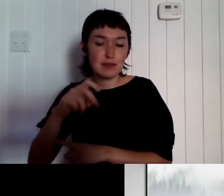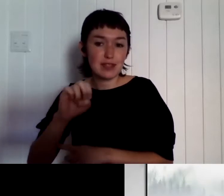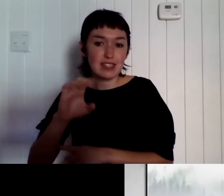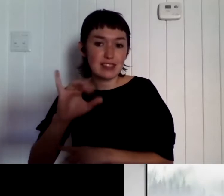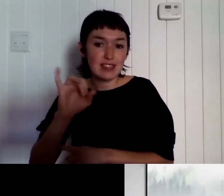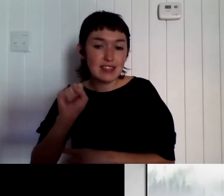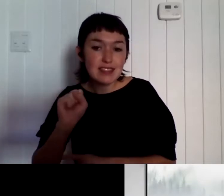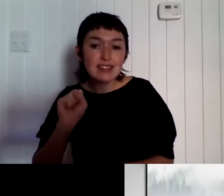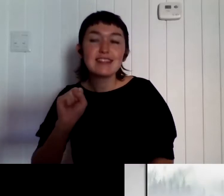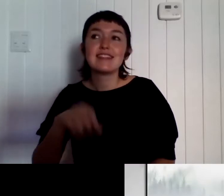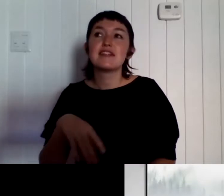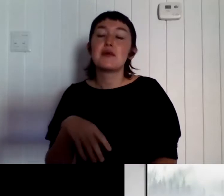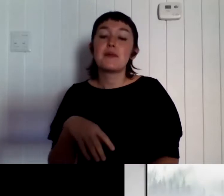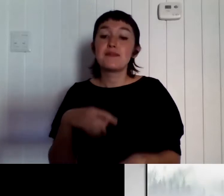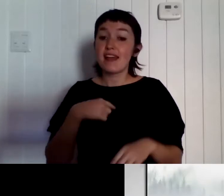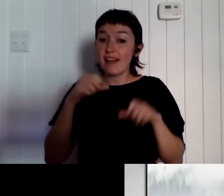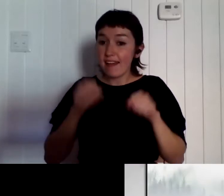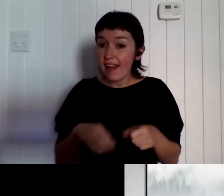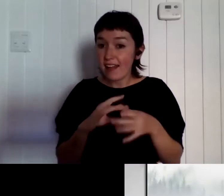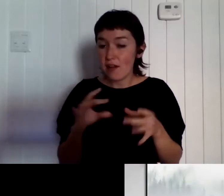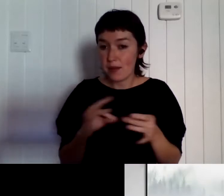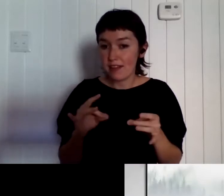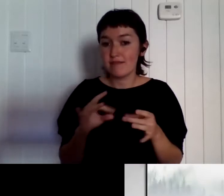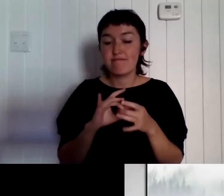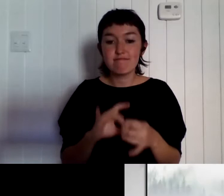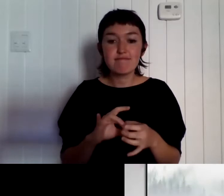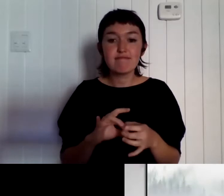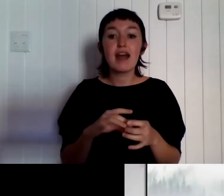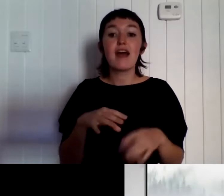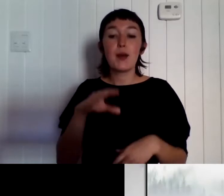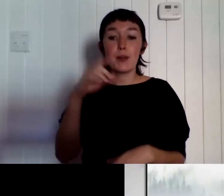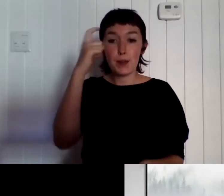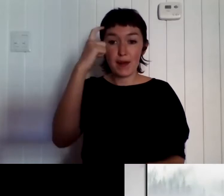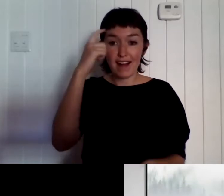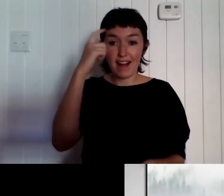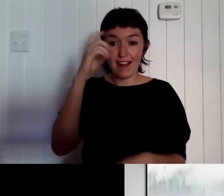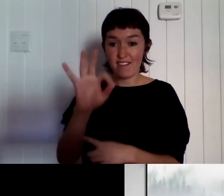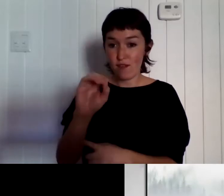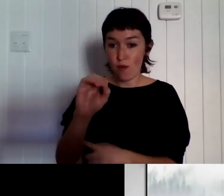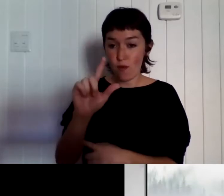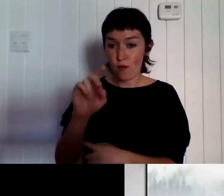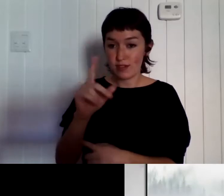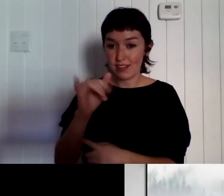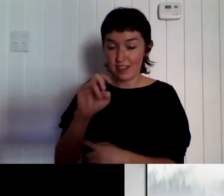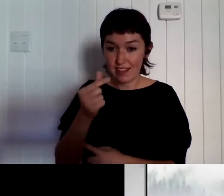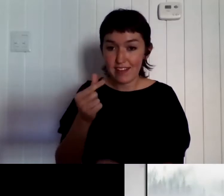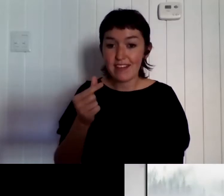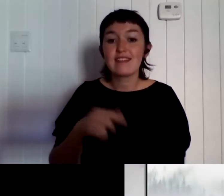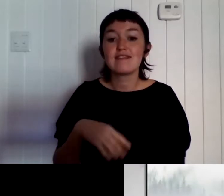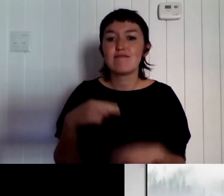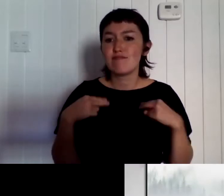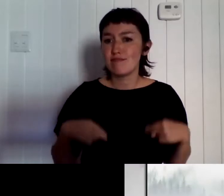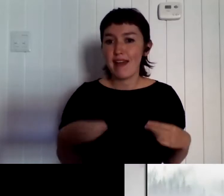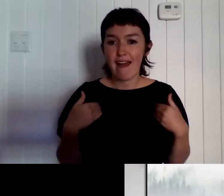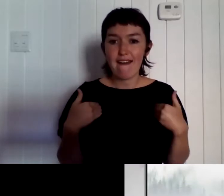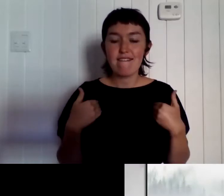little bit of expertise in is that image that I was showing you of the brain folding. Humans have a shocking